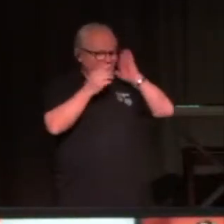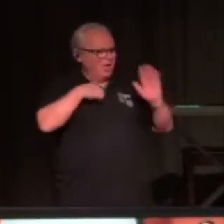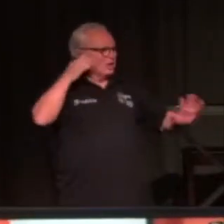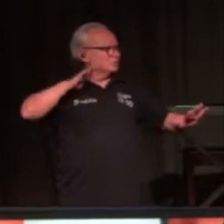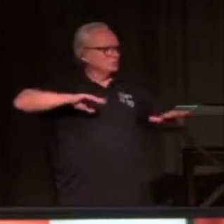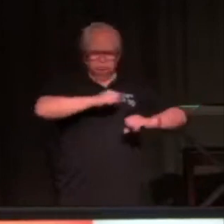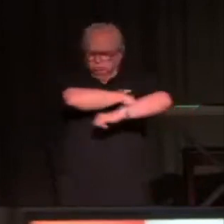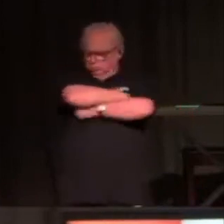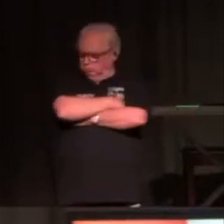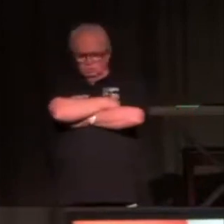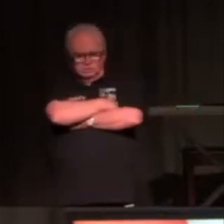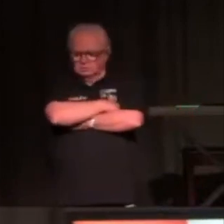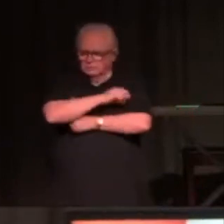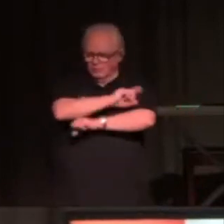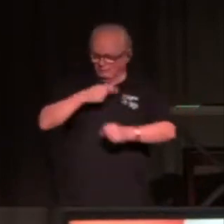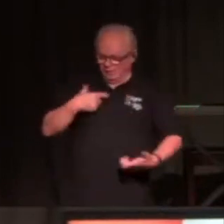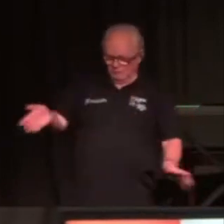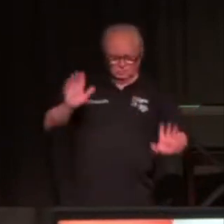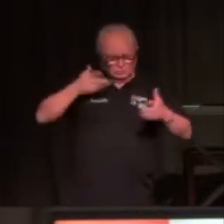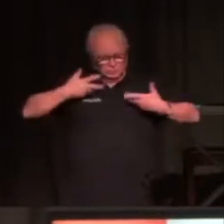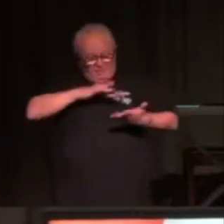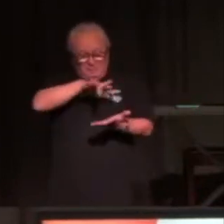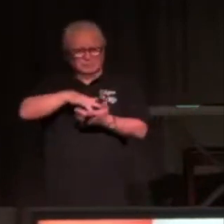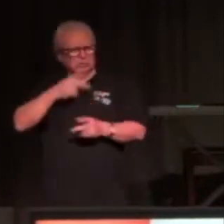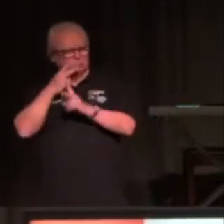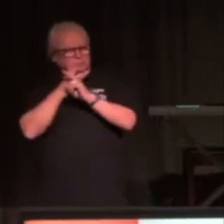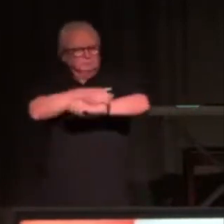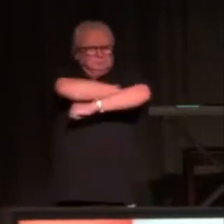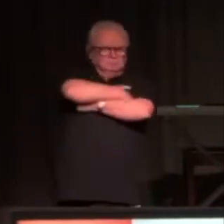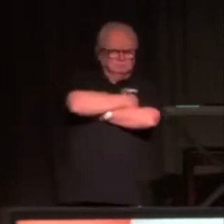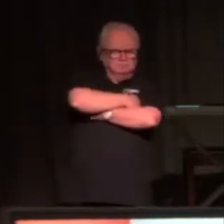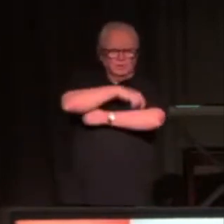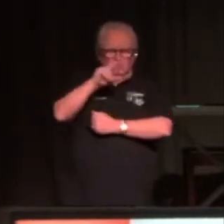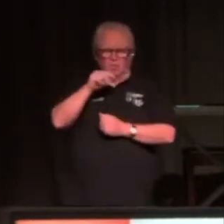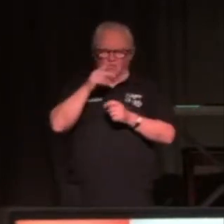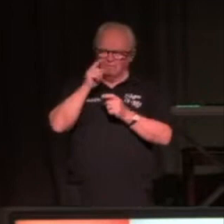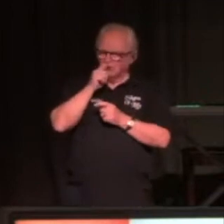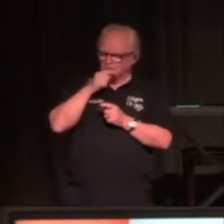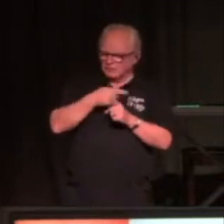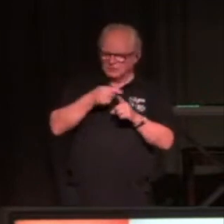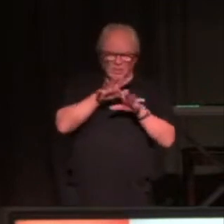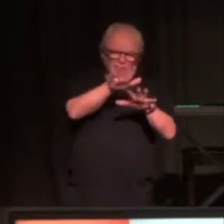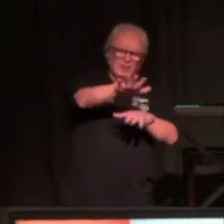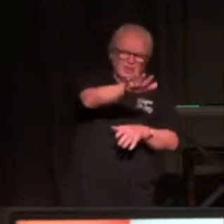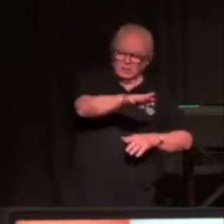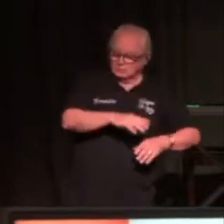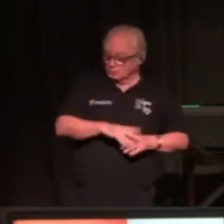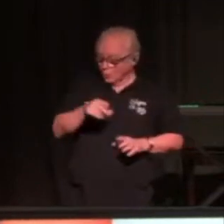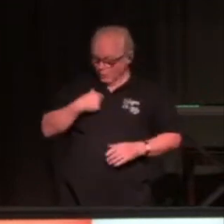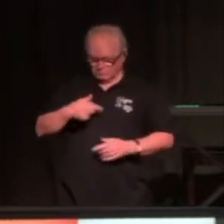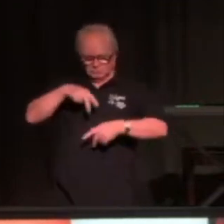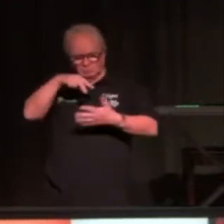well, I'm not doing that. And I stood right in the middle of it so that they wouldn't do any hokey pokey on them. And I